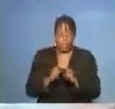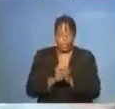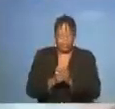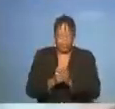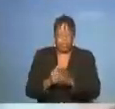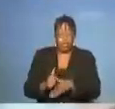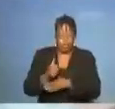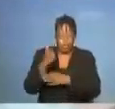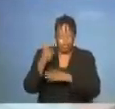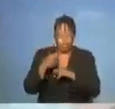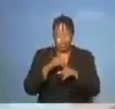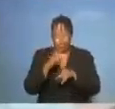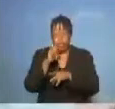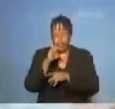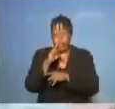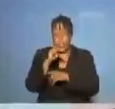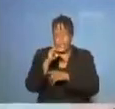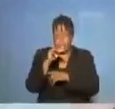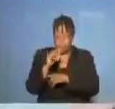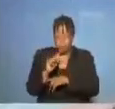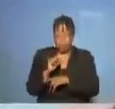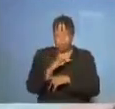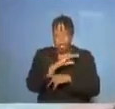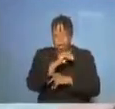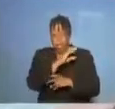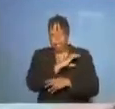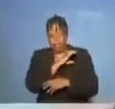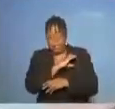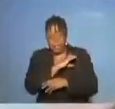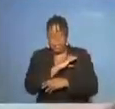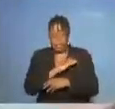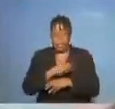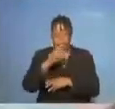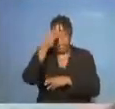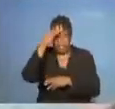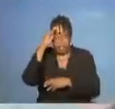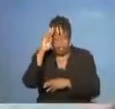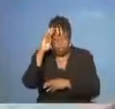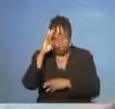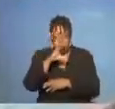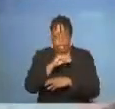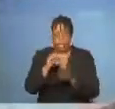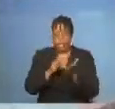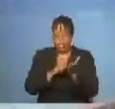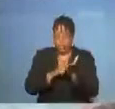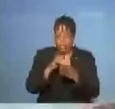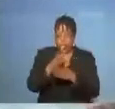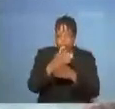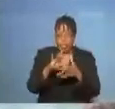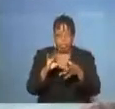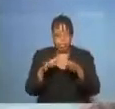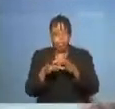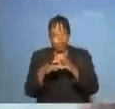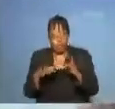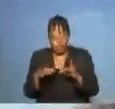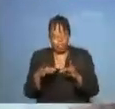let the officials from NEMA, from the police, defense force, and let the media share the stories and share